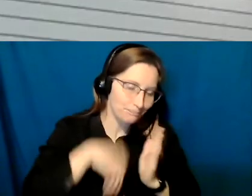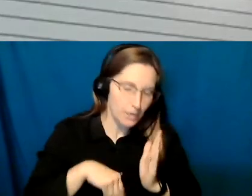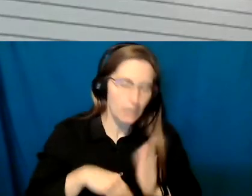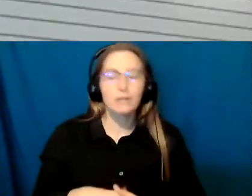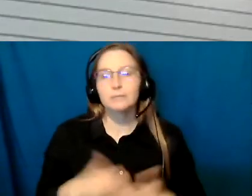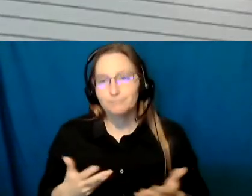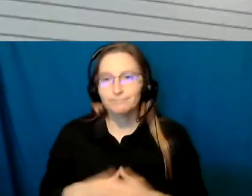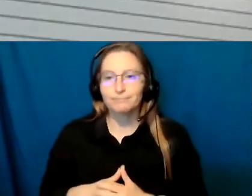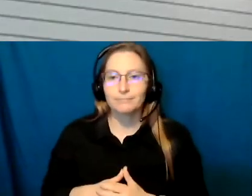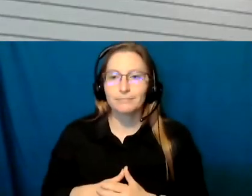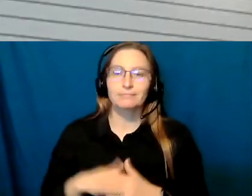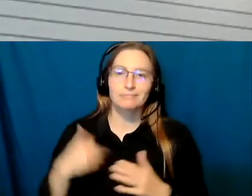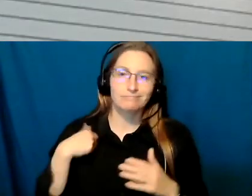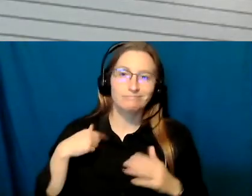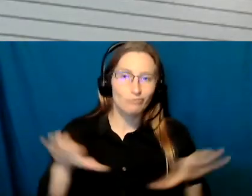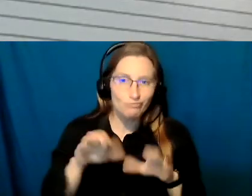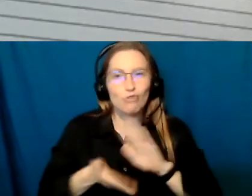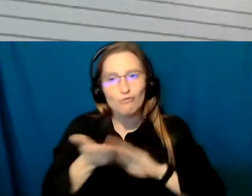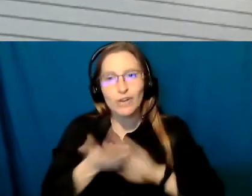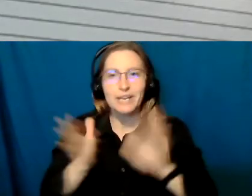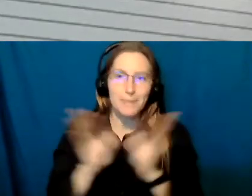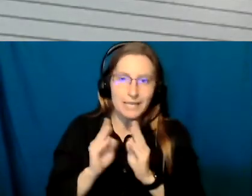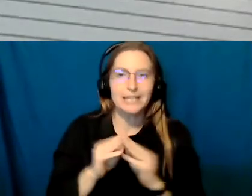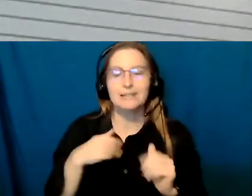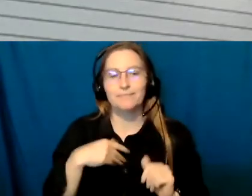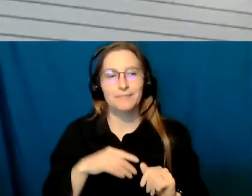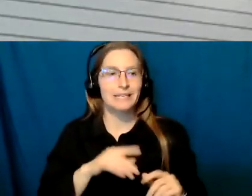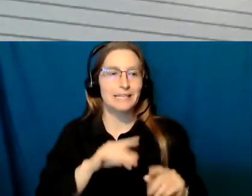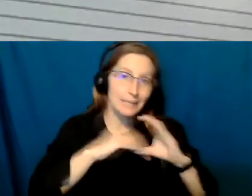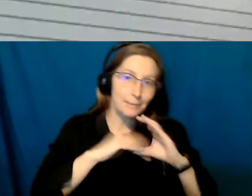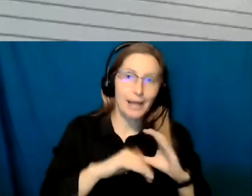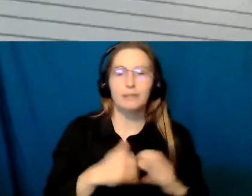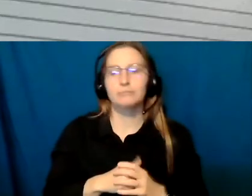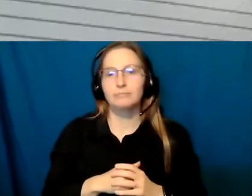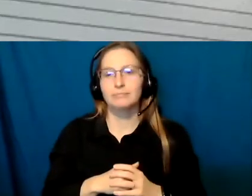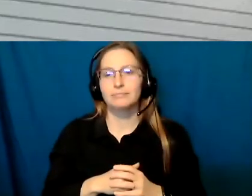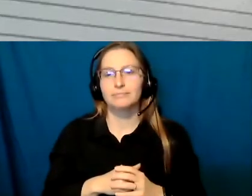and holding meetings and answering emails. So that's